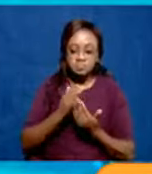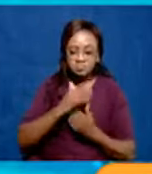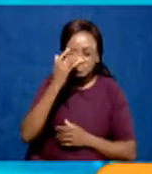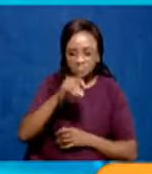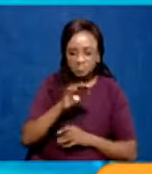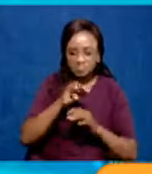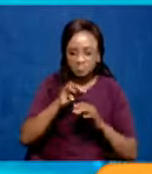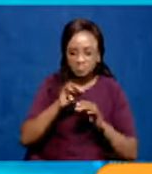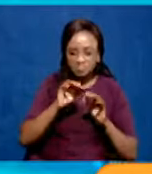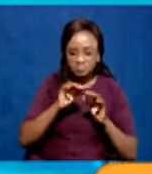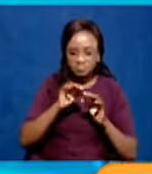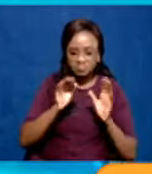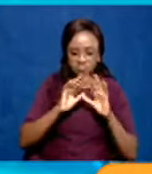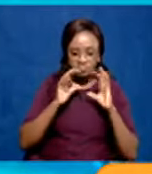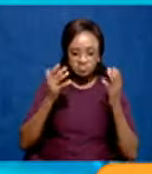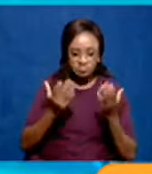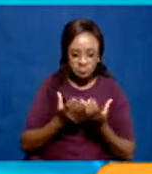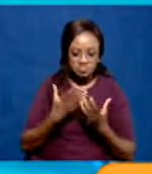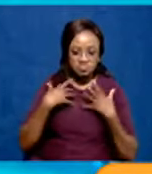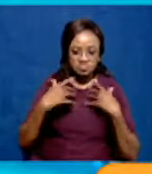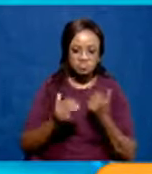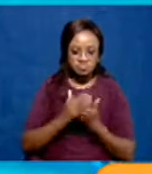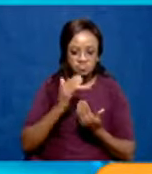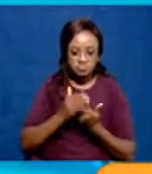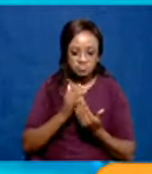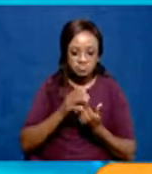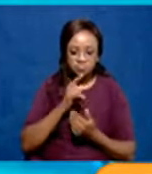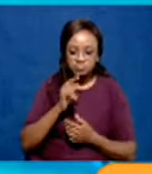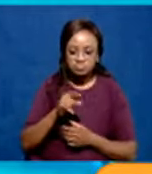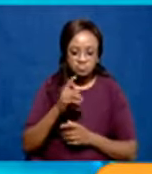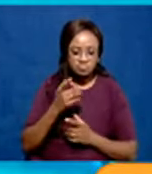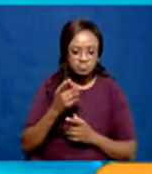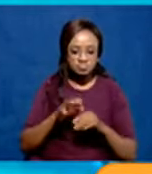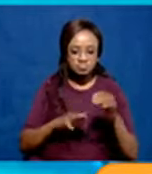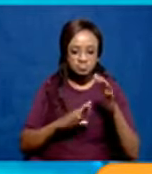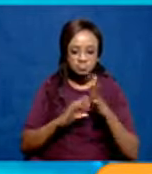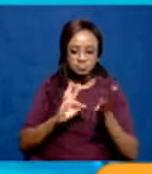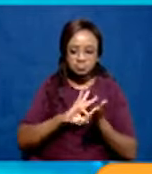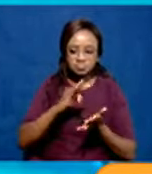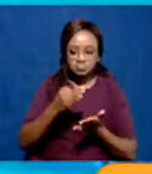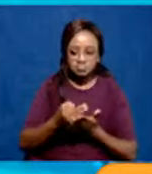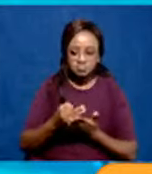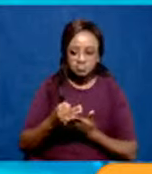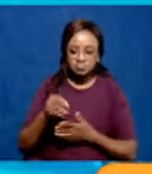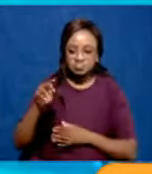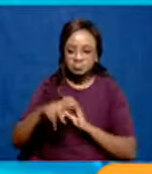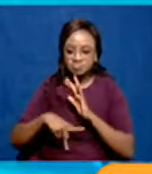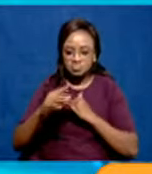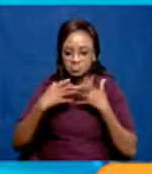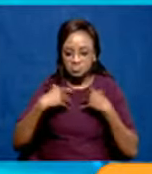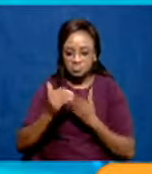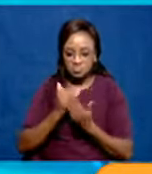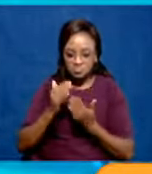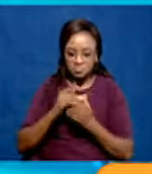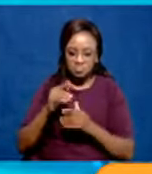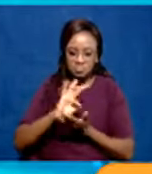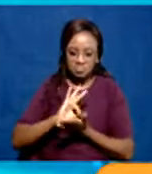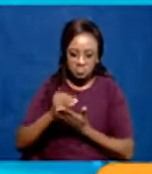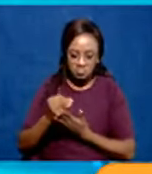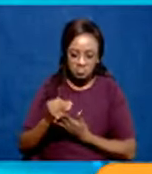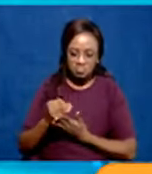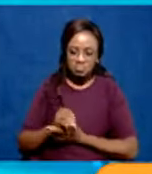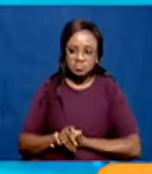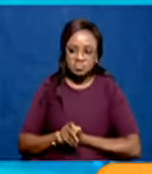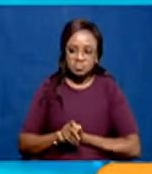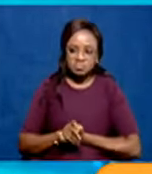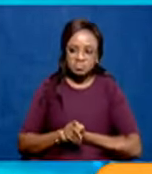you should provide the entire range of services. So we've got a primary care fund, which is going to focus mainly on preventive and promotive healthcare.